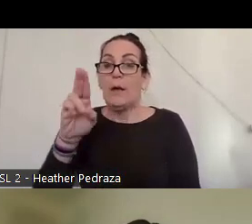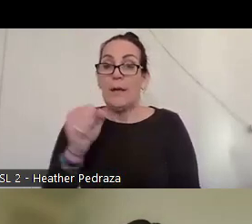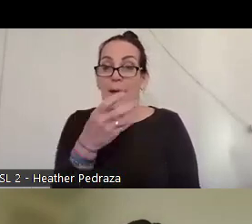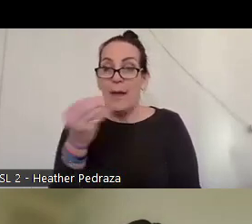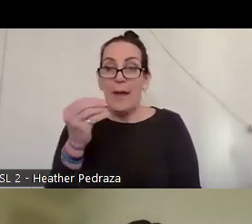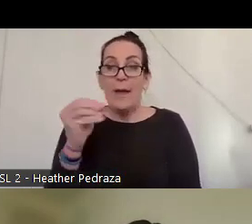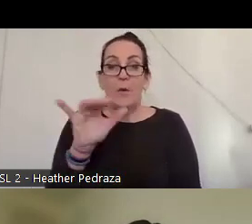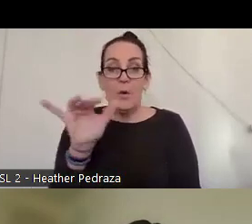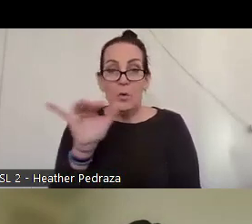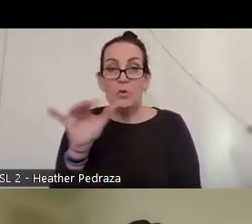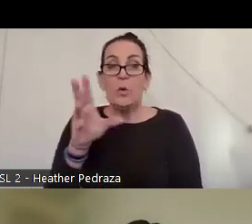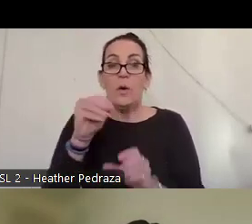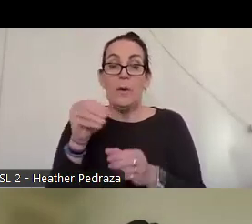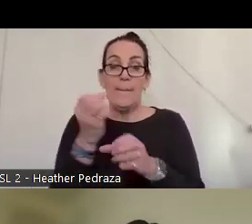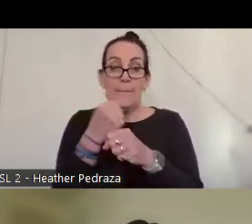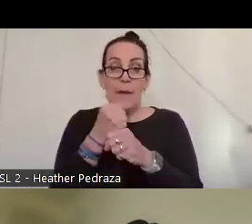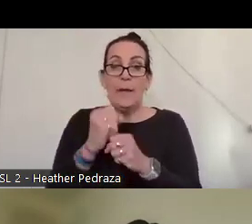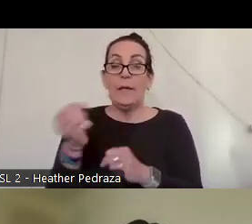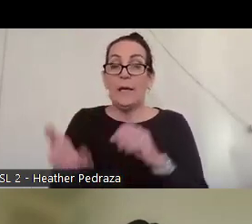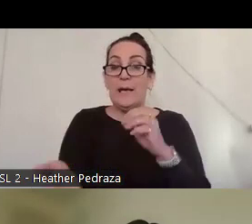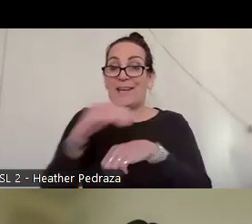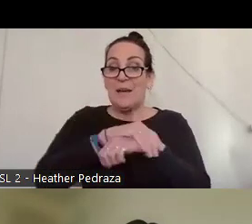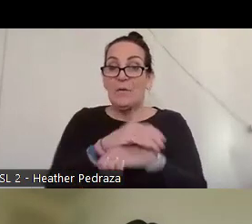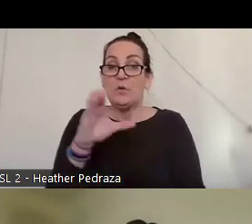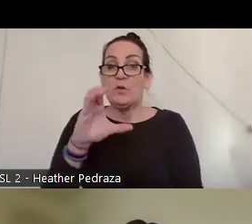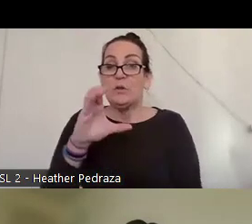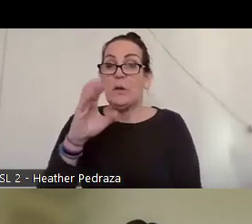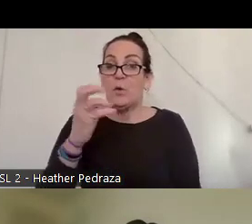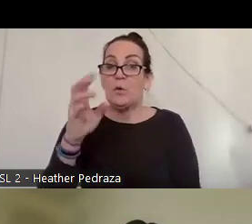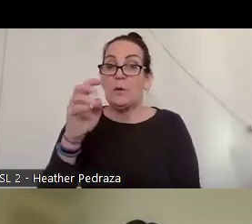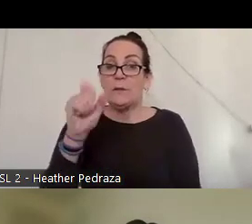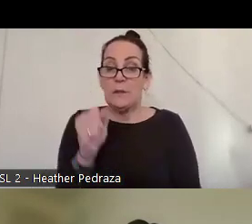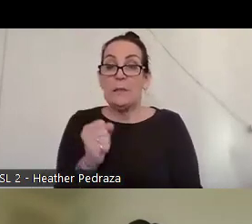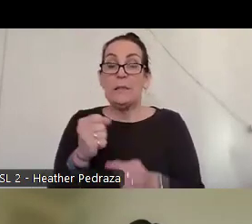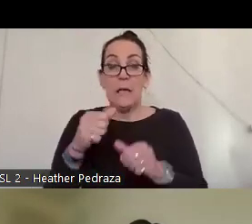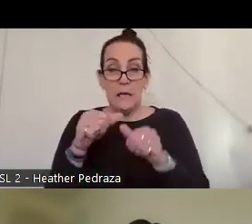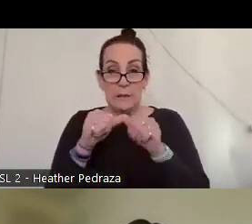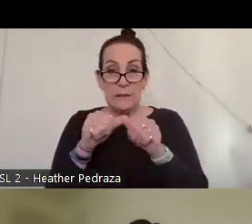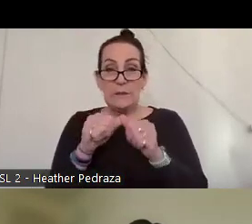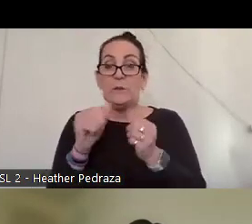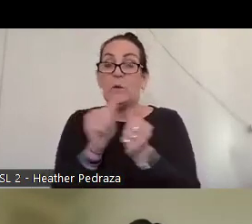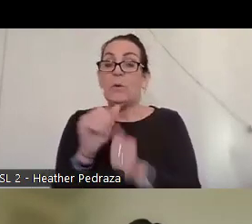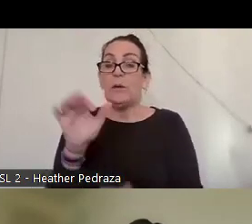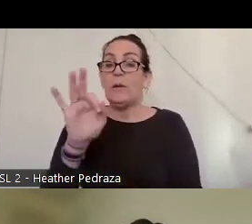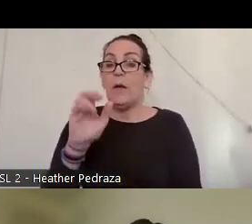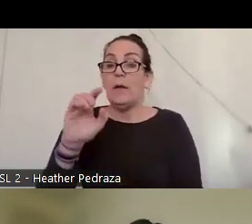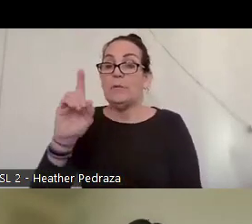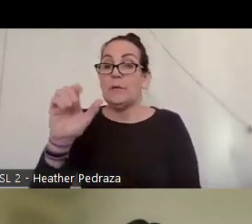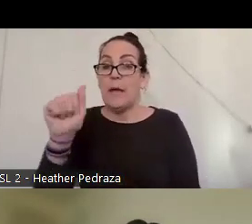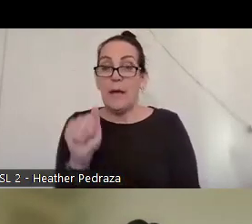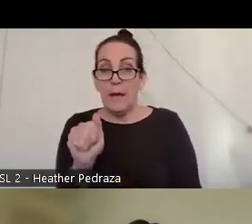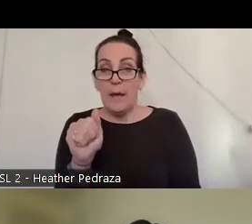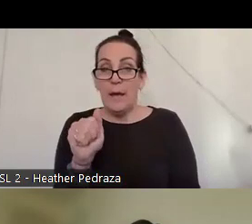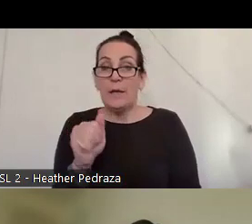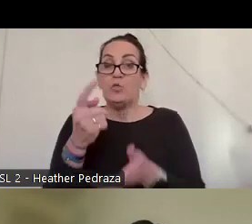treatments. And then it will make the IMR appeals, the independent medical review appeals,